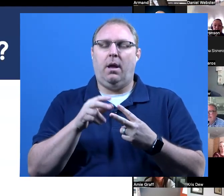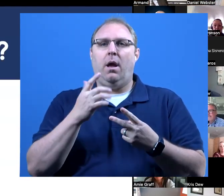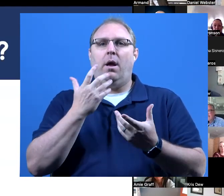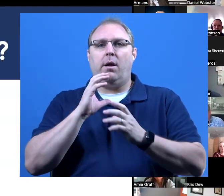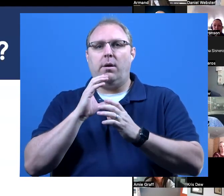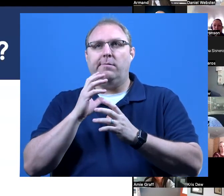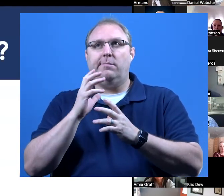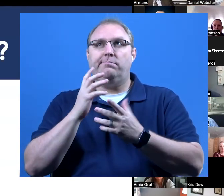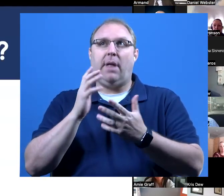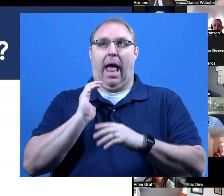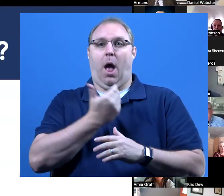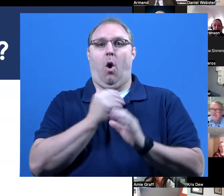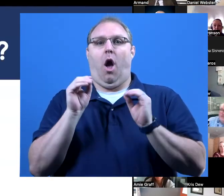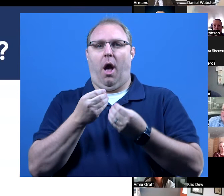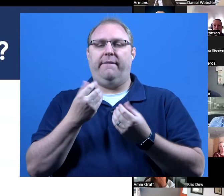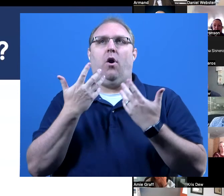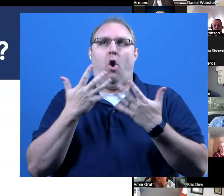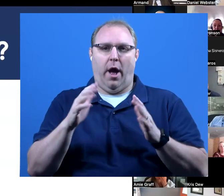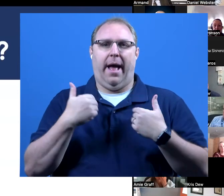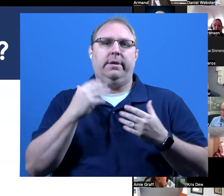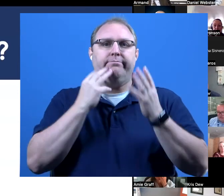there. we're there. Yeah. We're good.